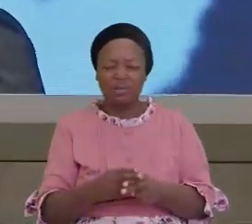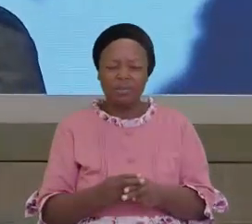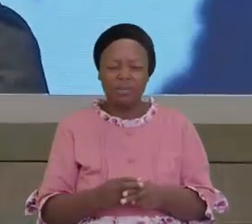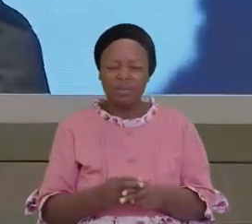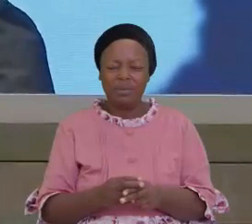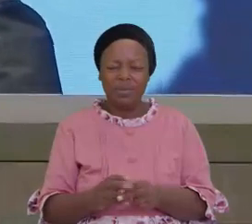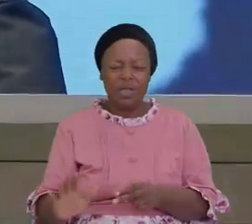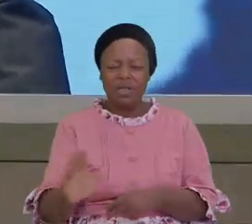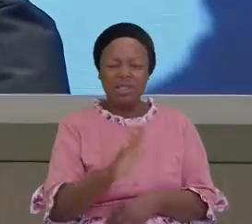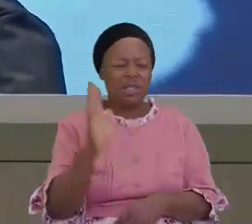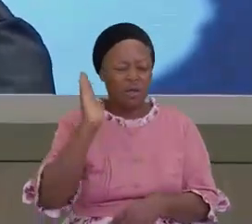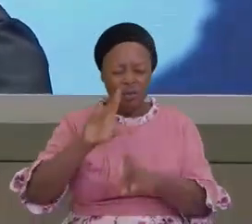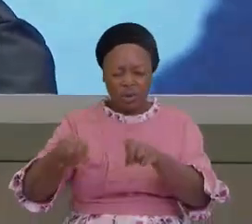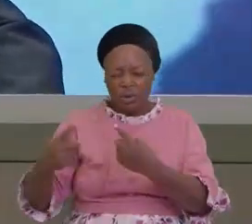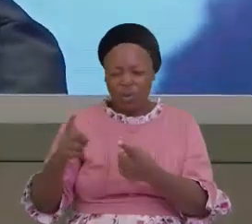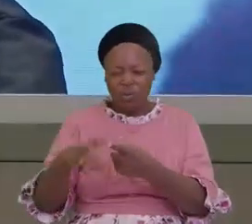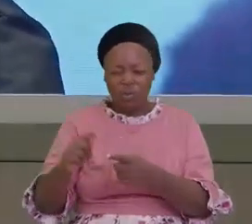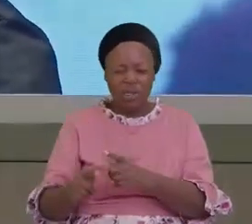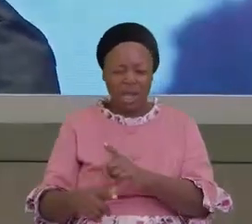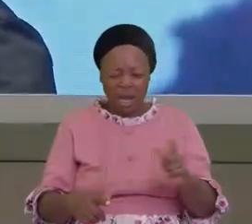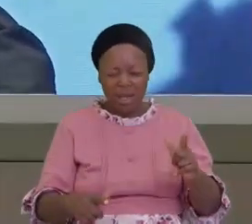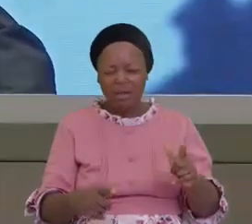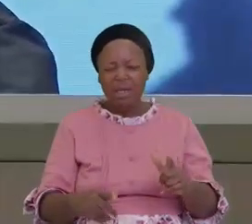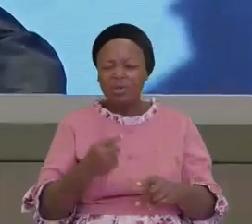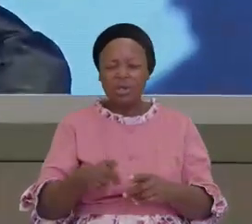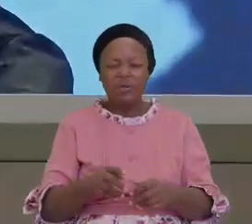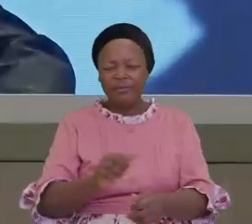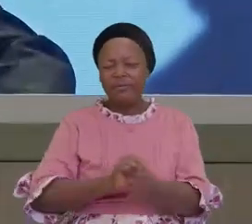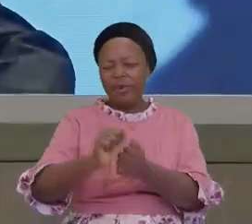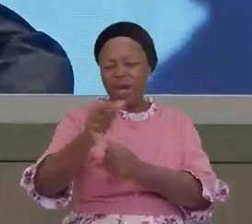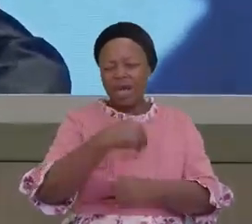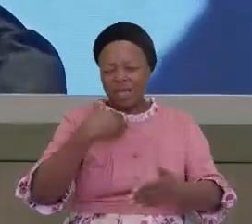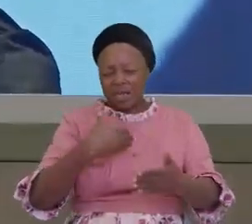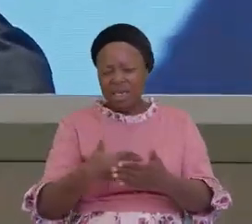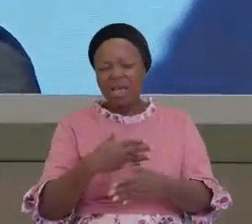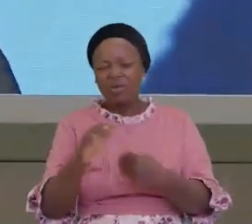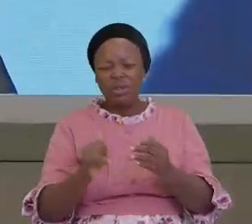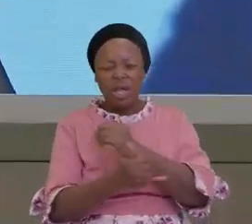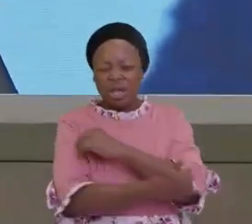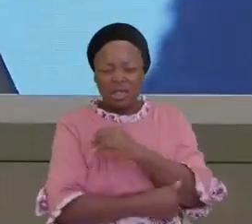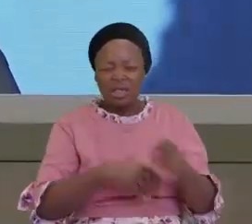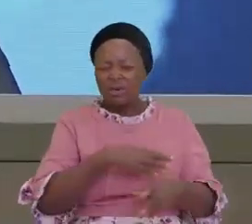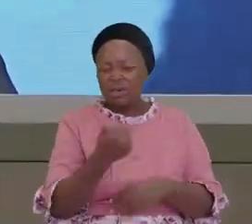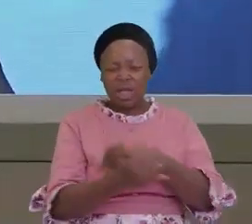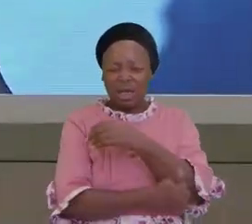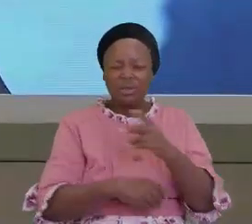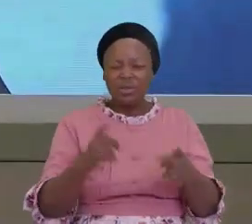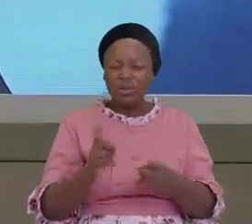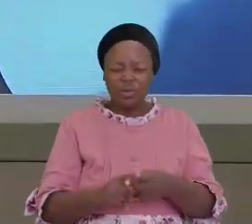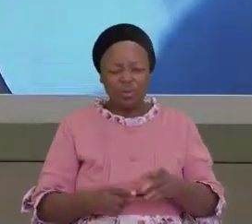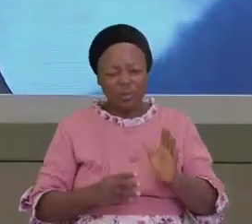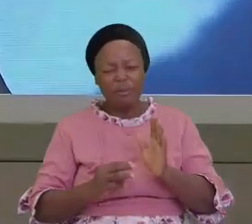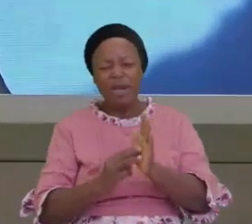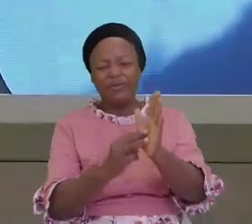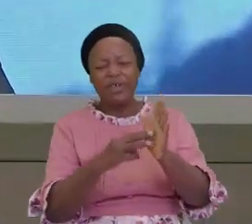They will go to the length and breadth of this country, neighboring countries, other countries, to manifest the power